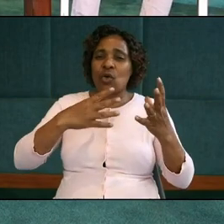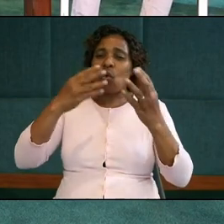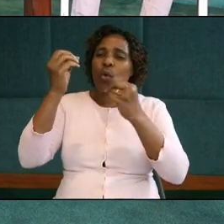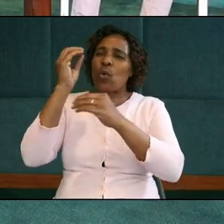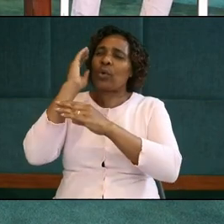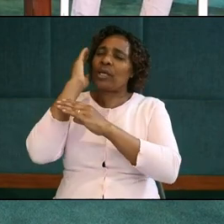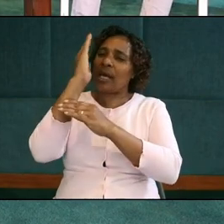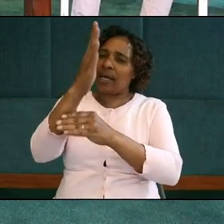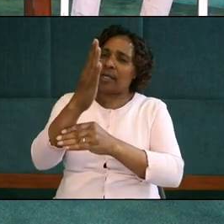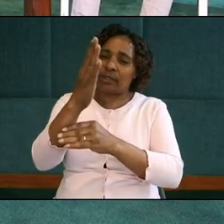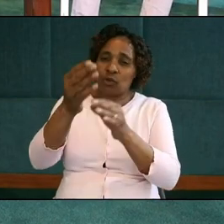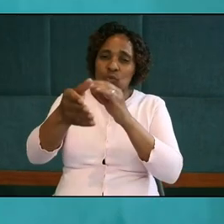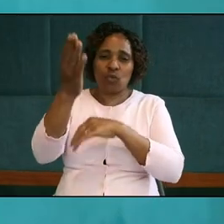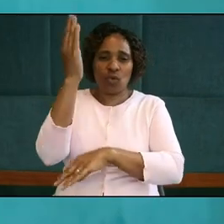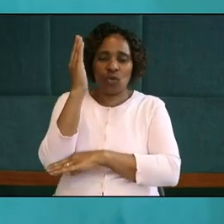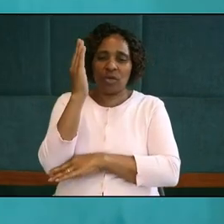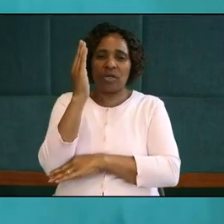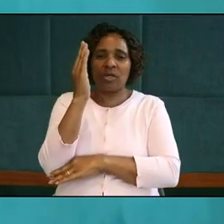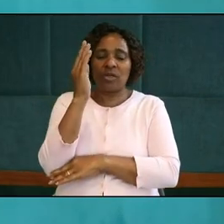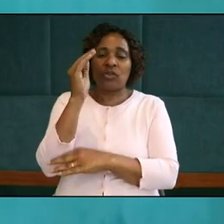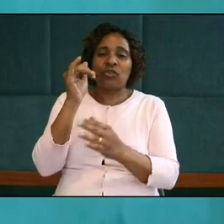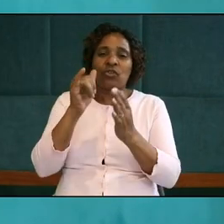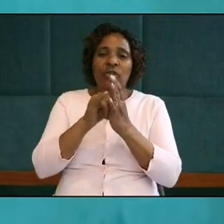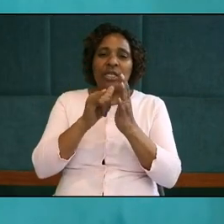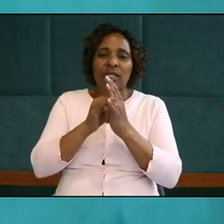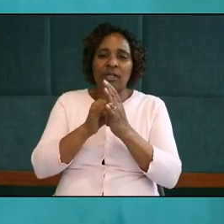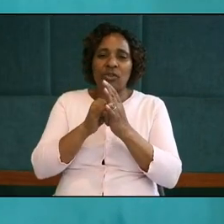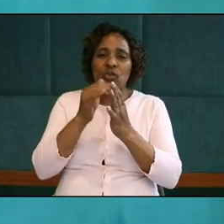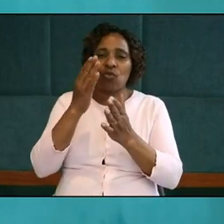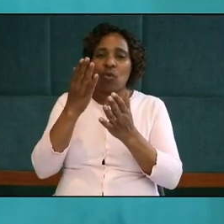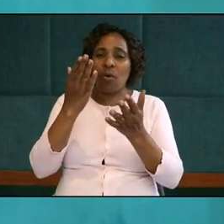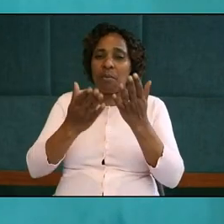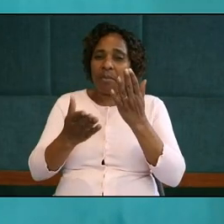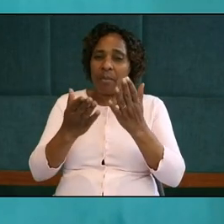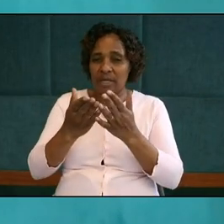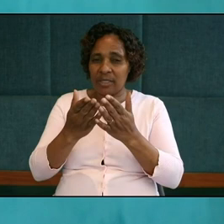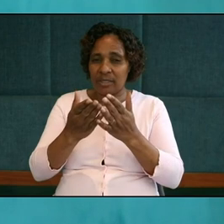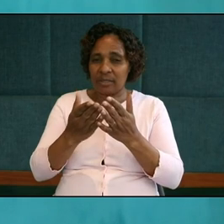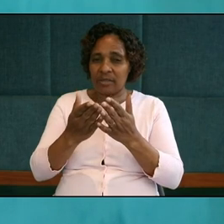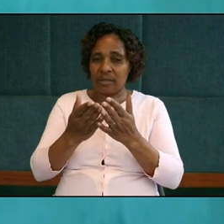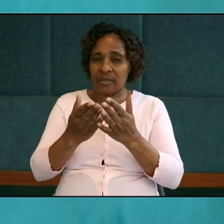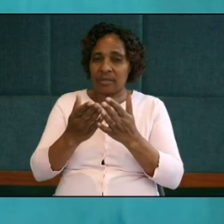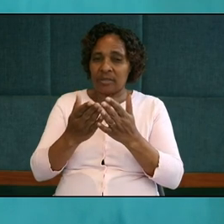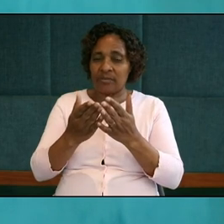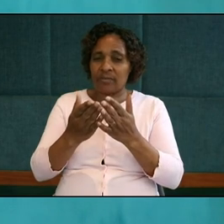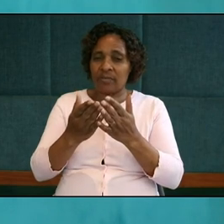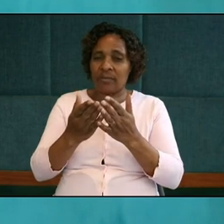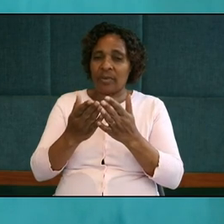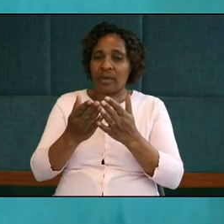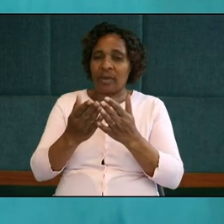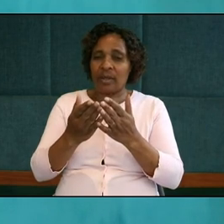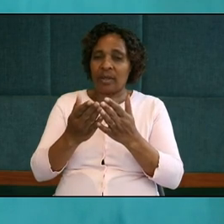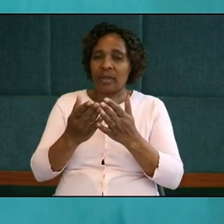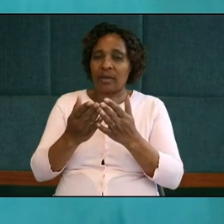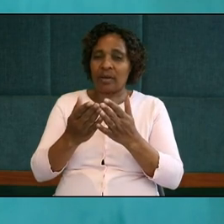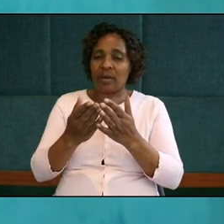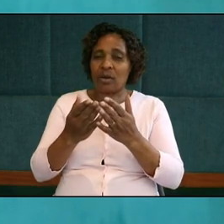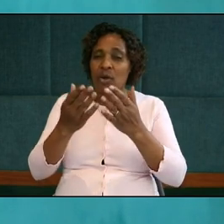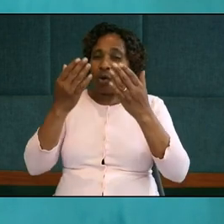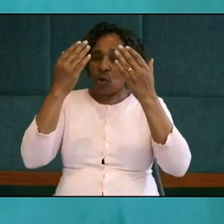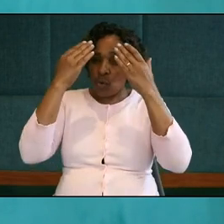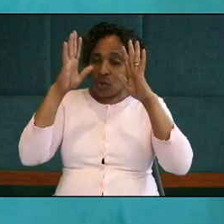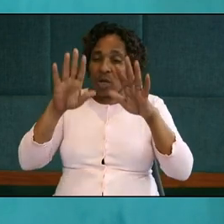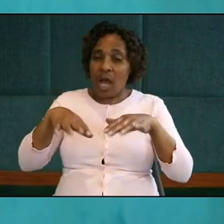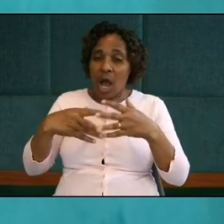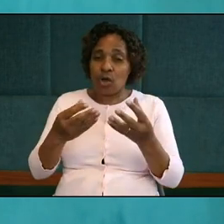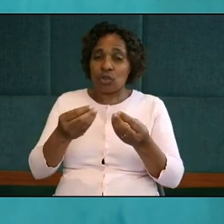direct to God, because you might be in trouble and you don't know how to